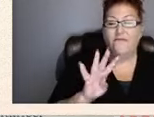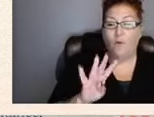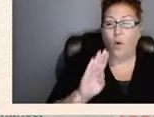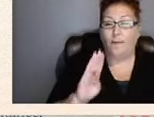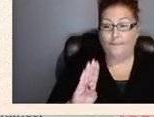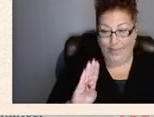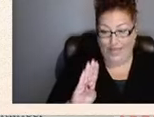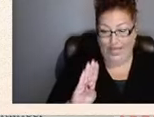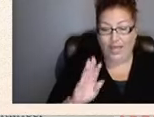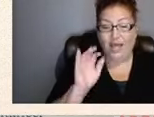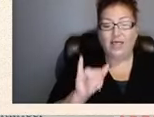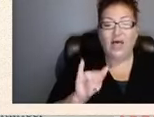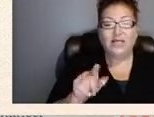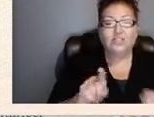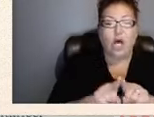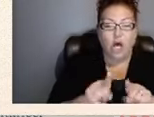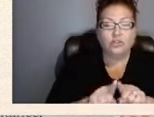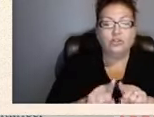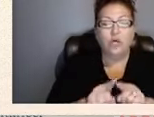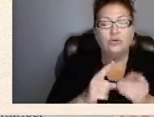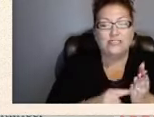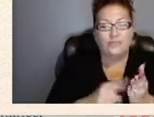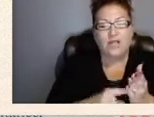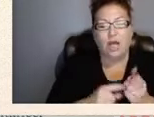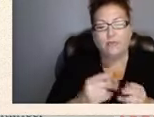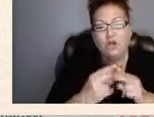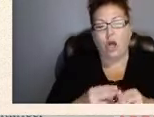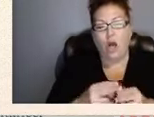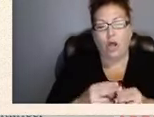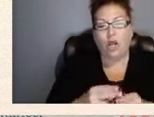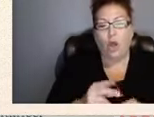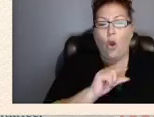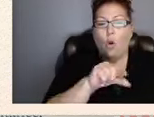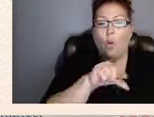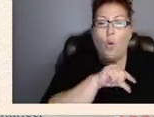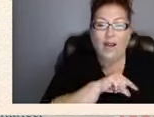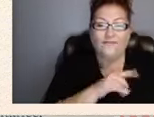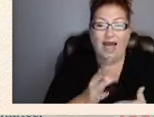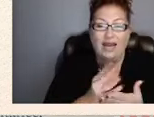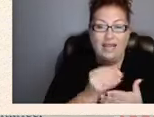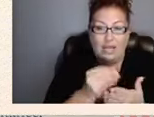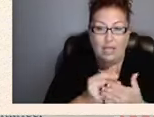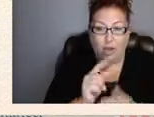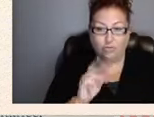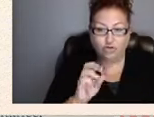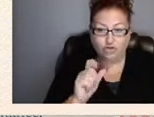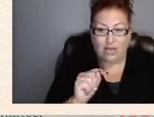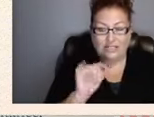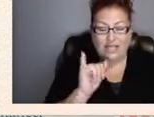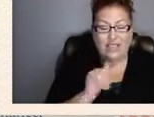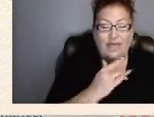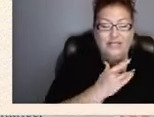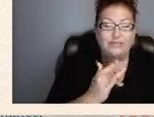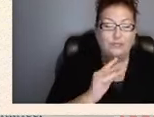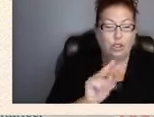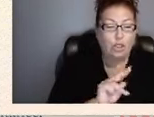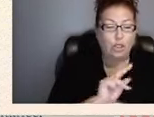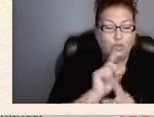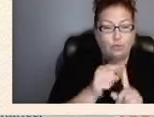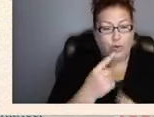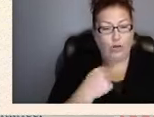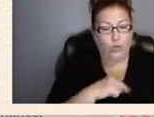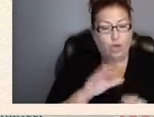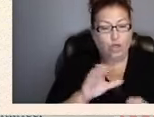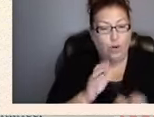also sometimes referred to as a qualified income trust. And those are typically used when we are doing planning